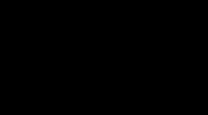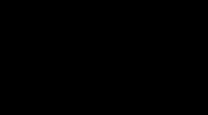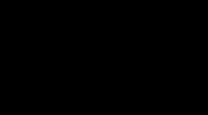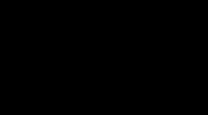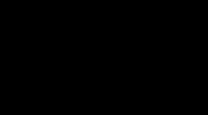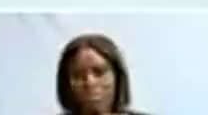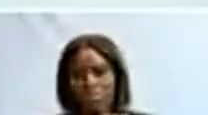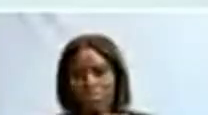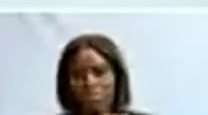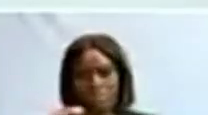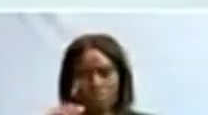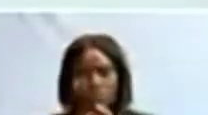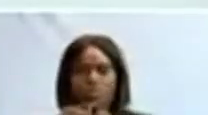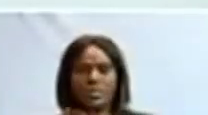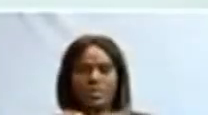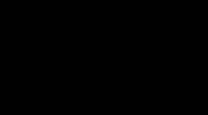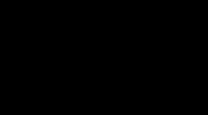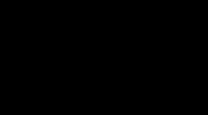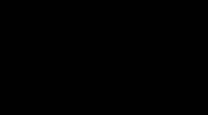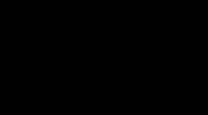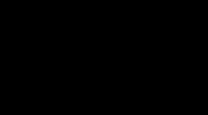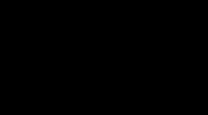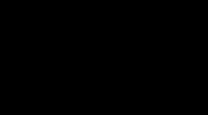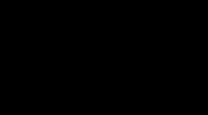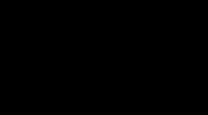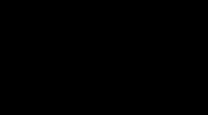Go to Appendix 8.